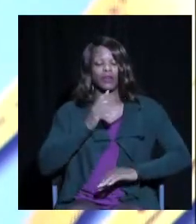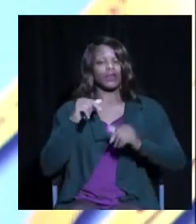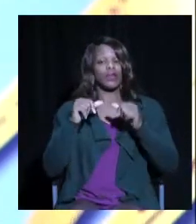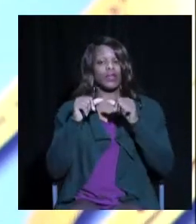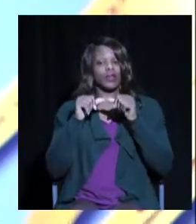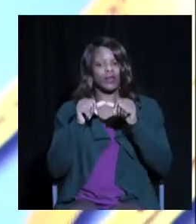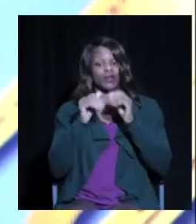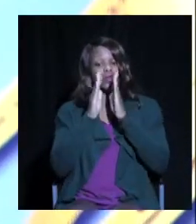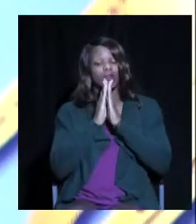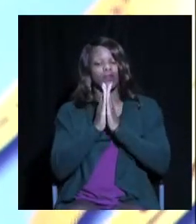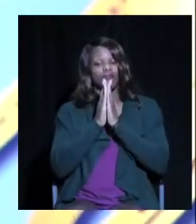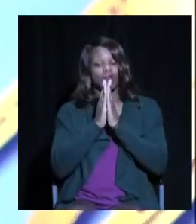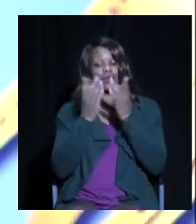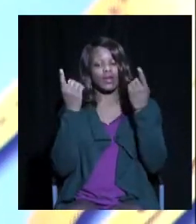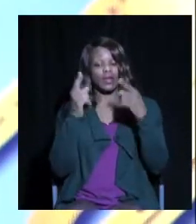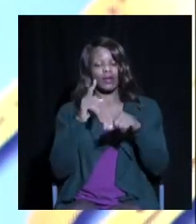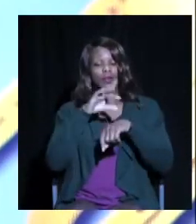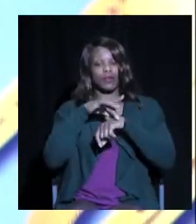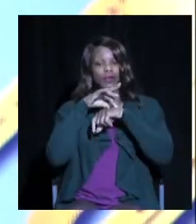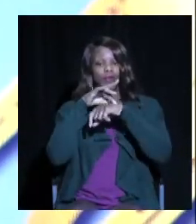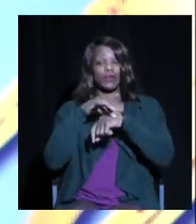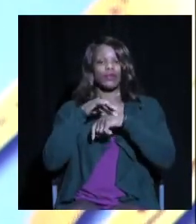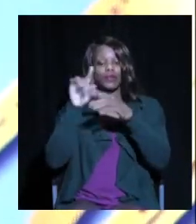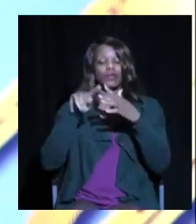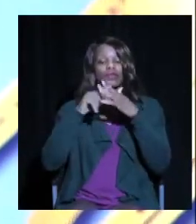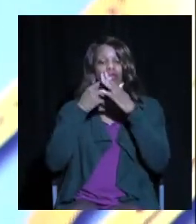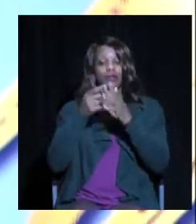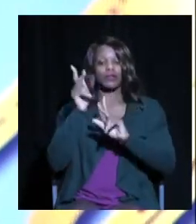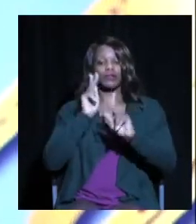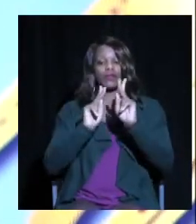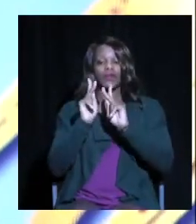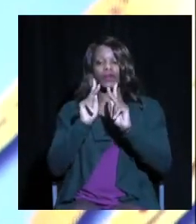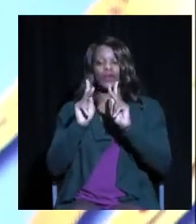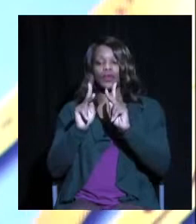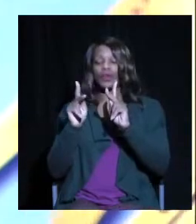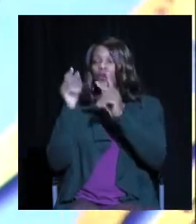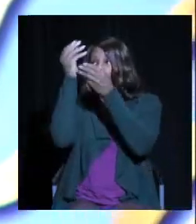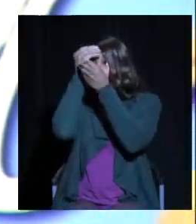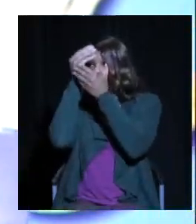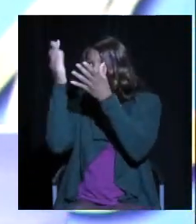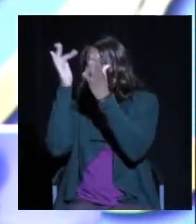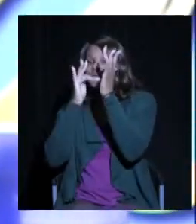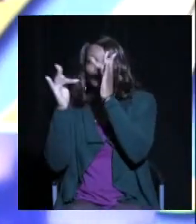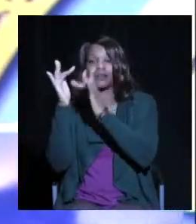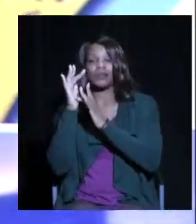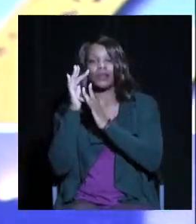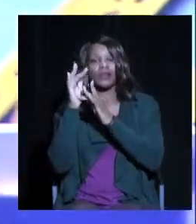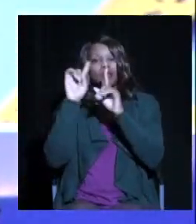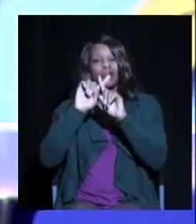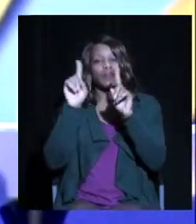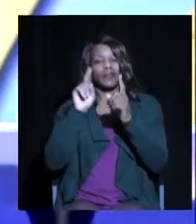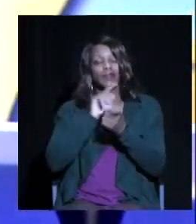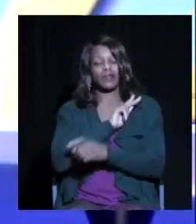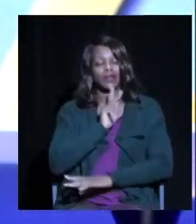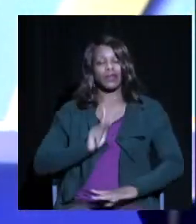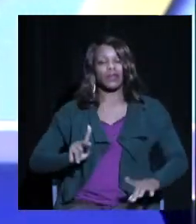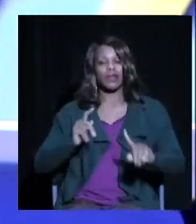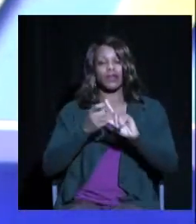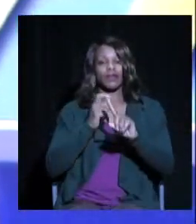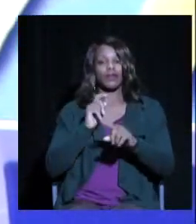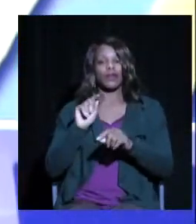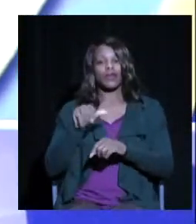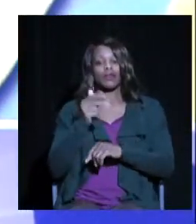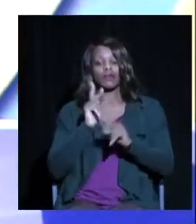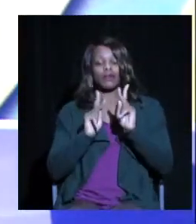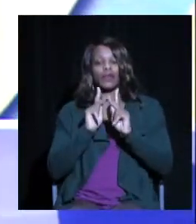to come perfectly to earth, begins in those who submit to Jesus. And here's how he's different as a king than most. Jesus is a